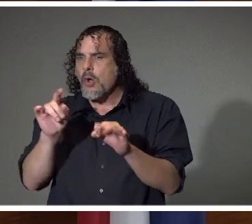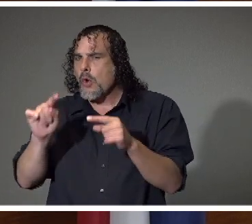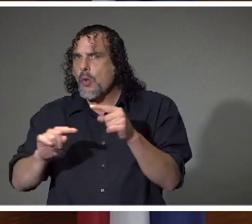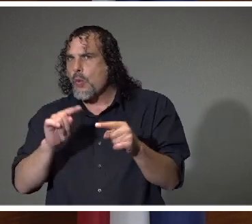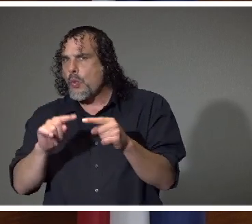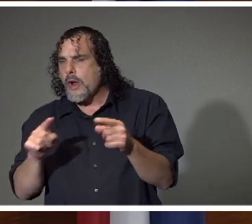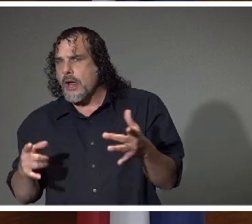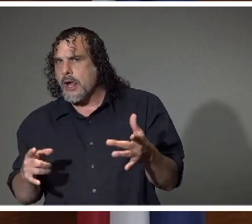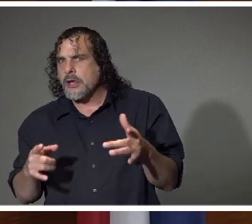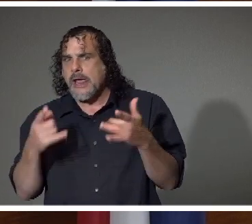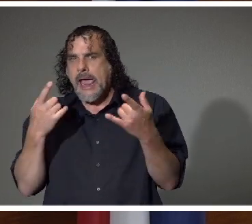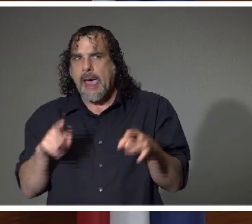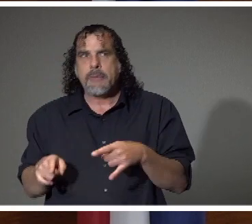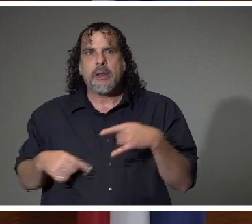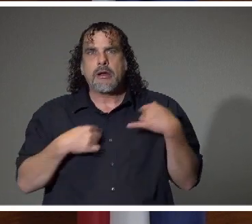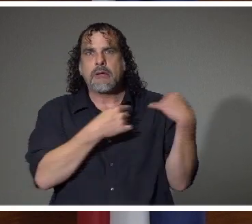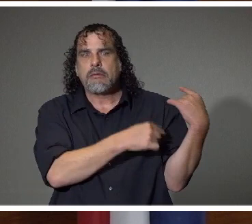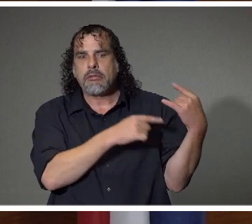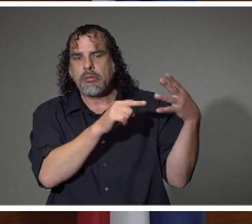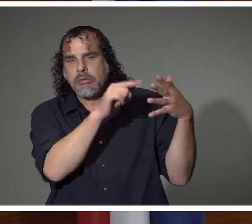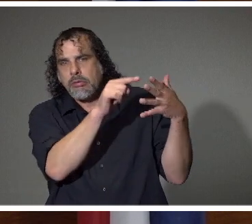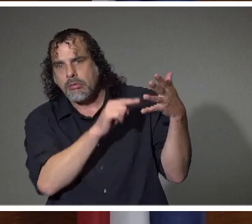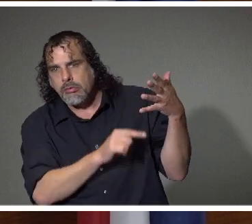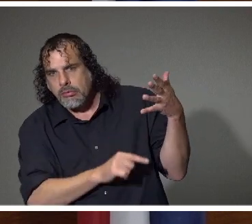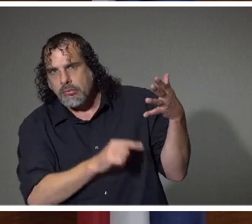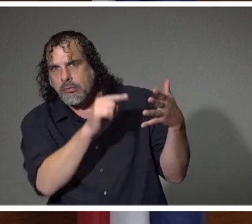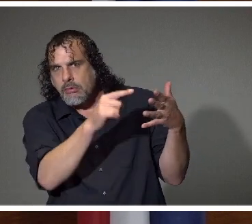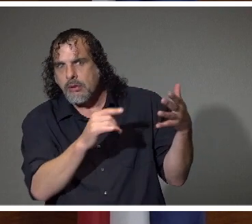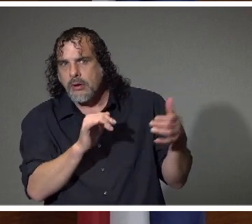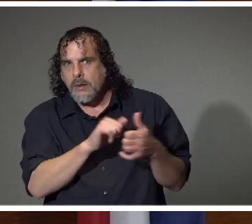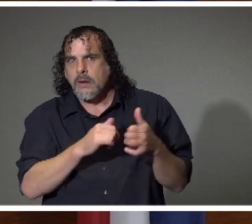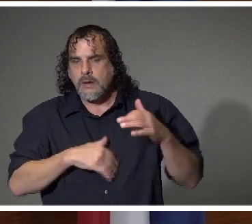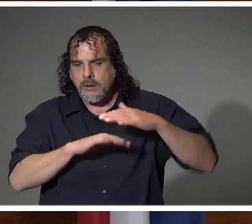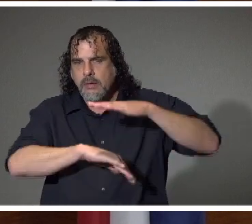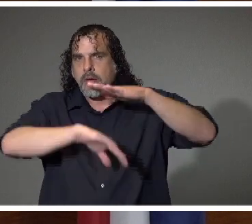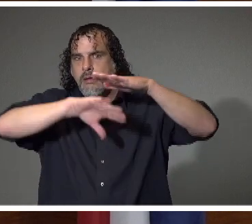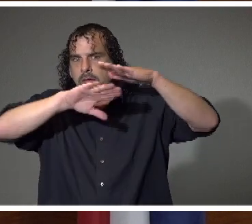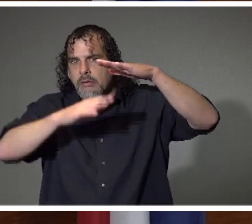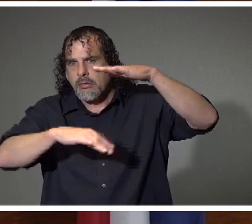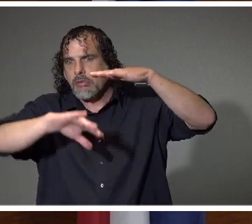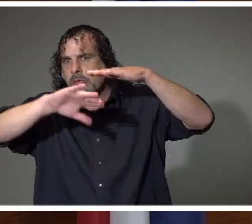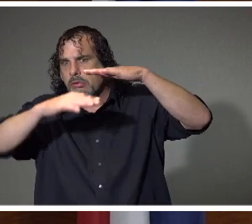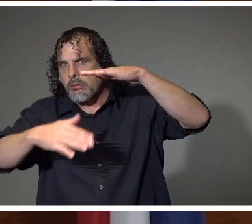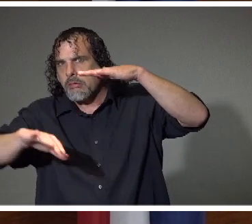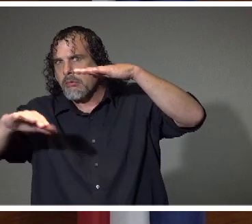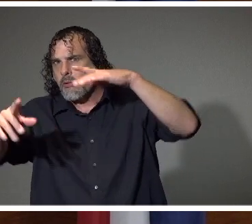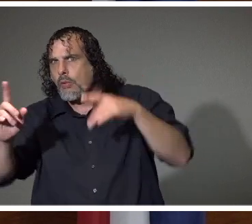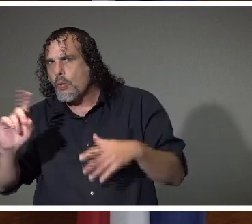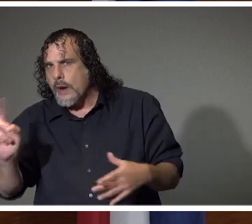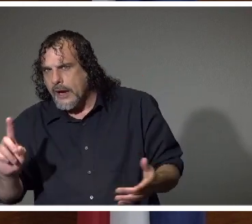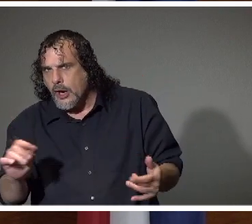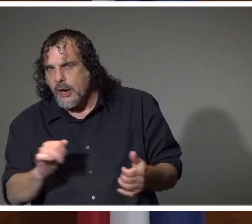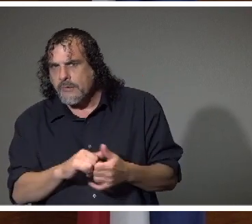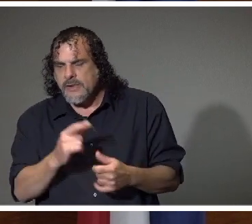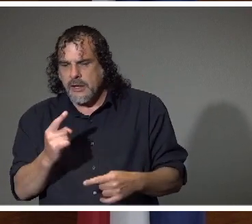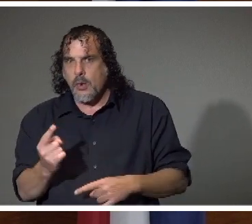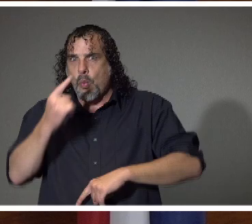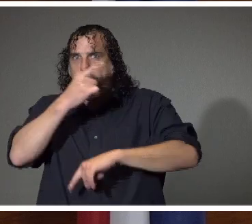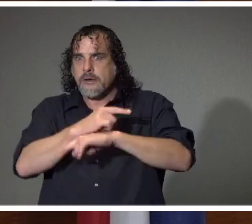what's happening, and the real indicator of the curve more so than any one